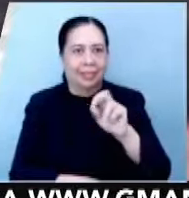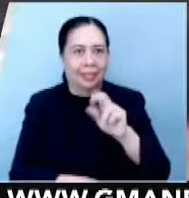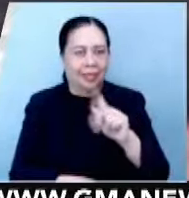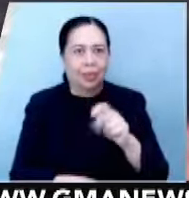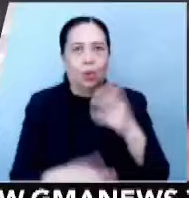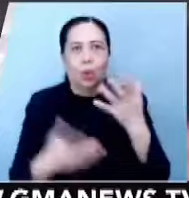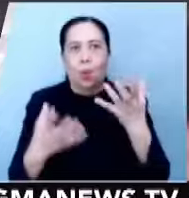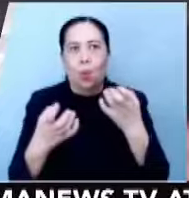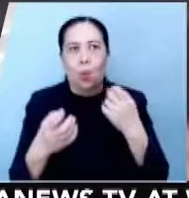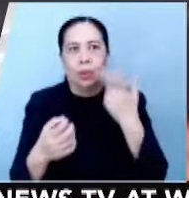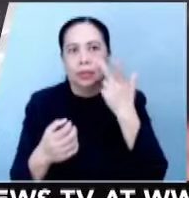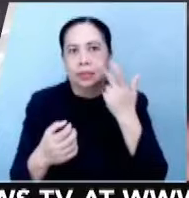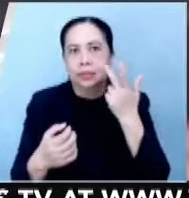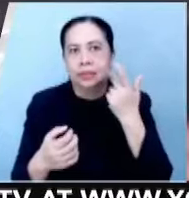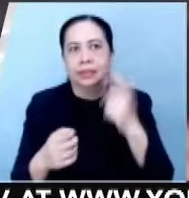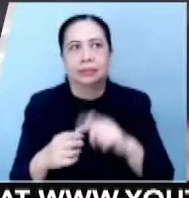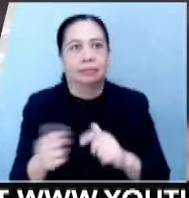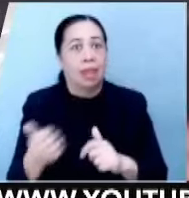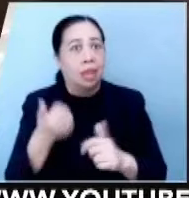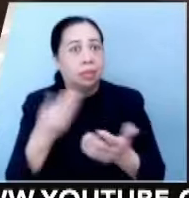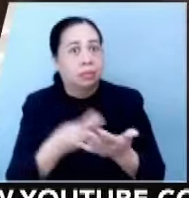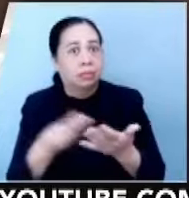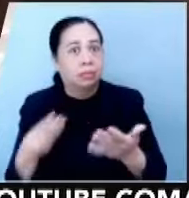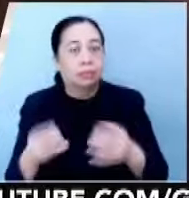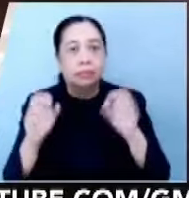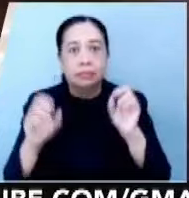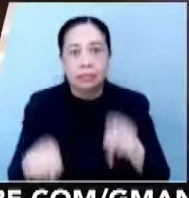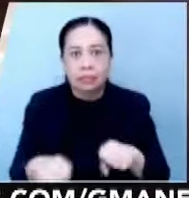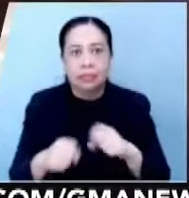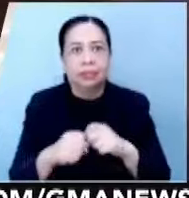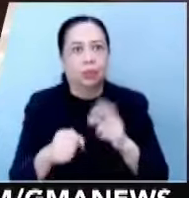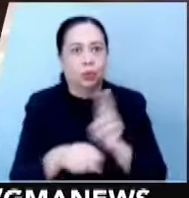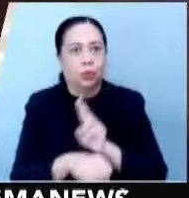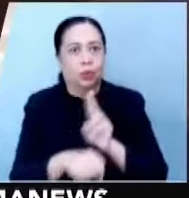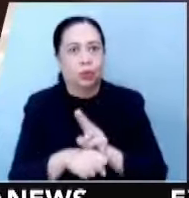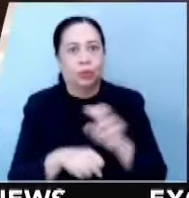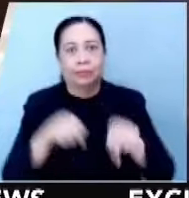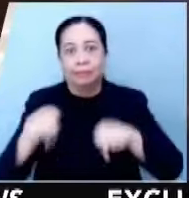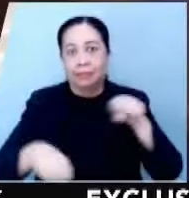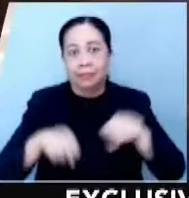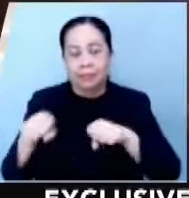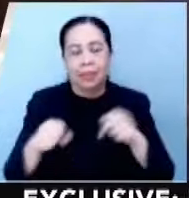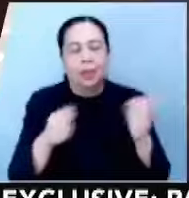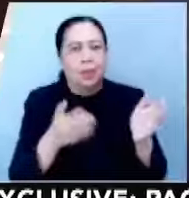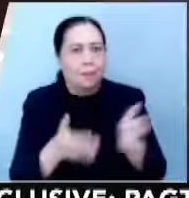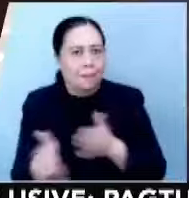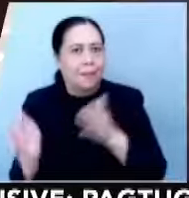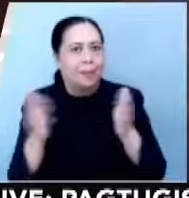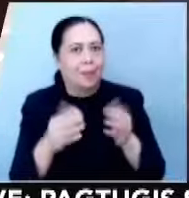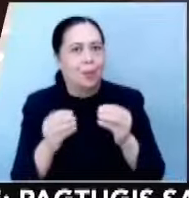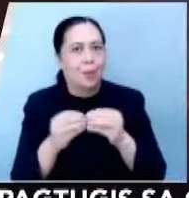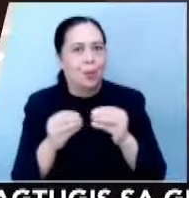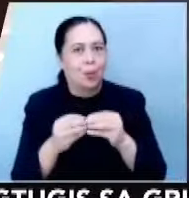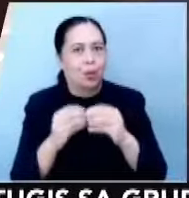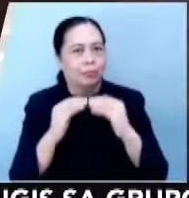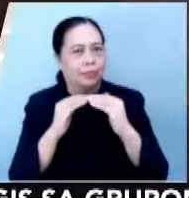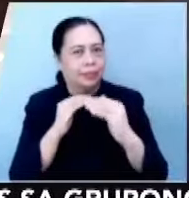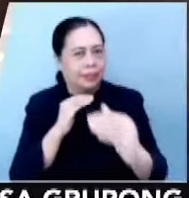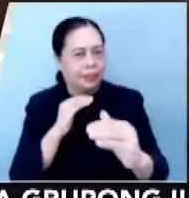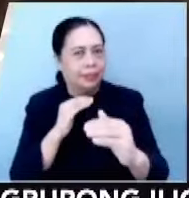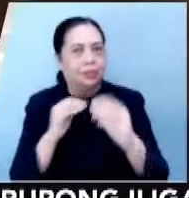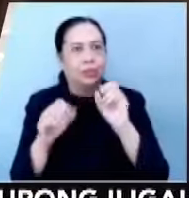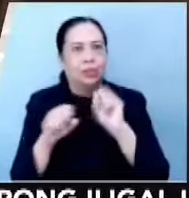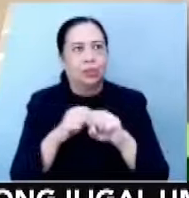the other materials that we can use. Sa bike naman po, we are planning to make it more stable so that it would reach